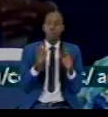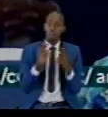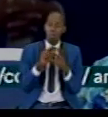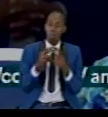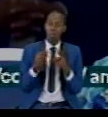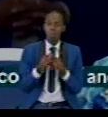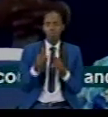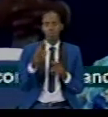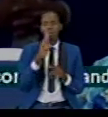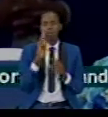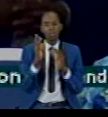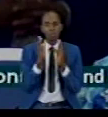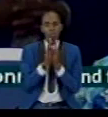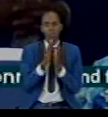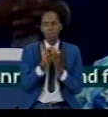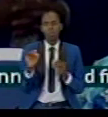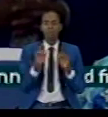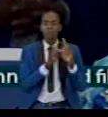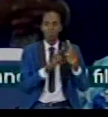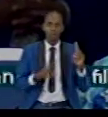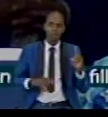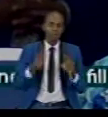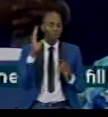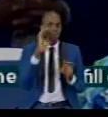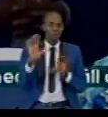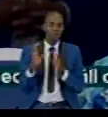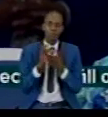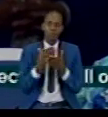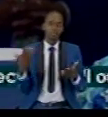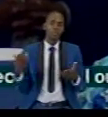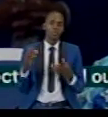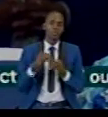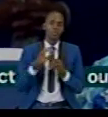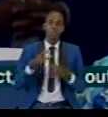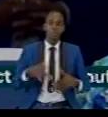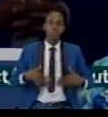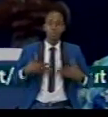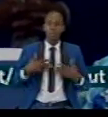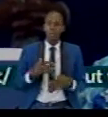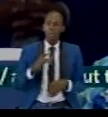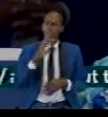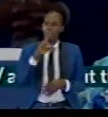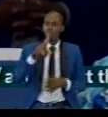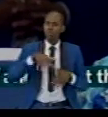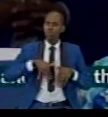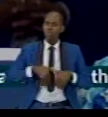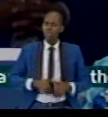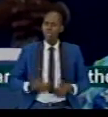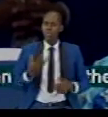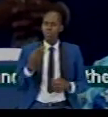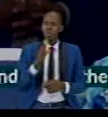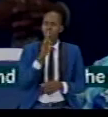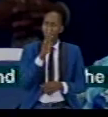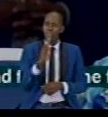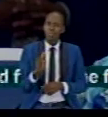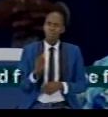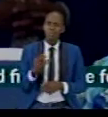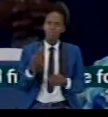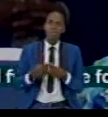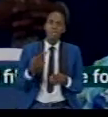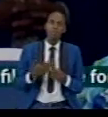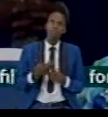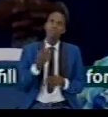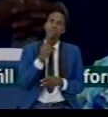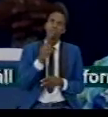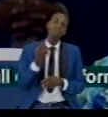and you will see them stand up somebody is deaf and all that you stay by them as a pastor pray